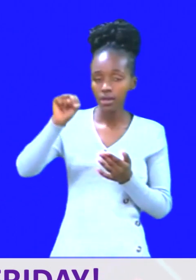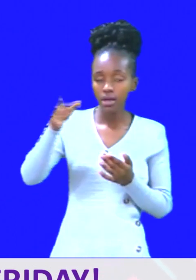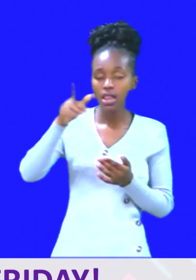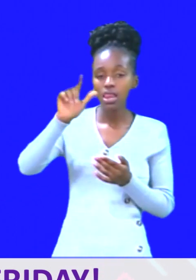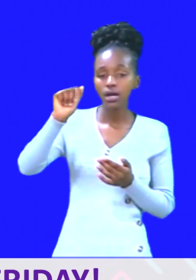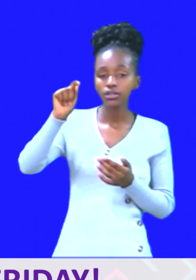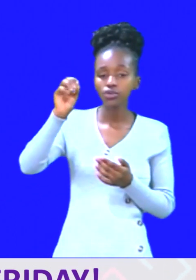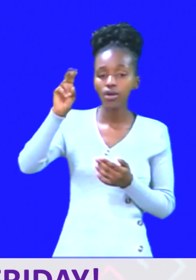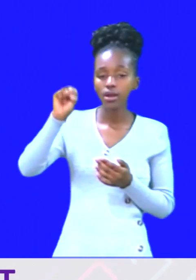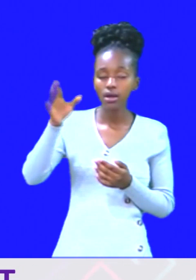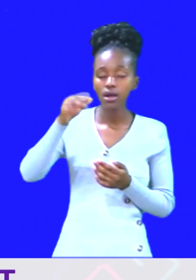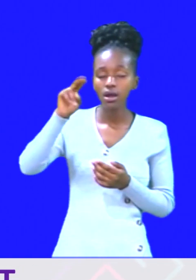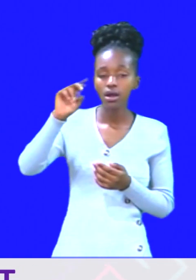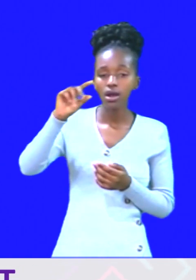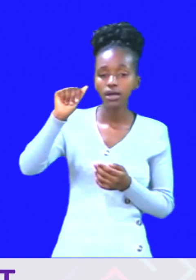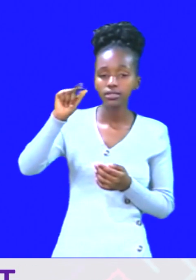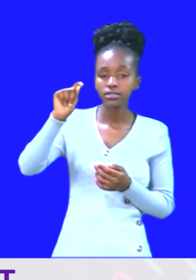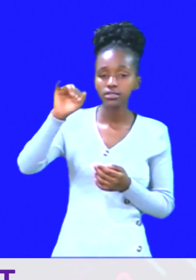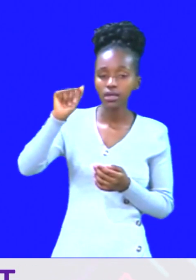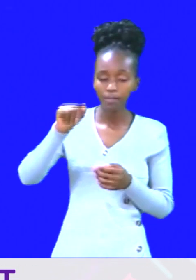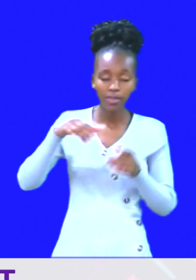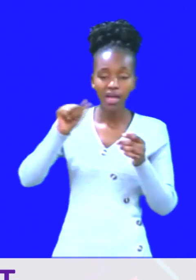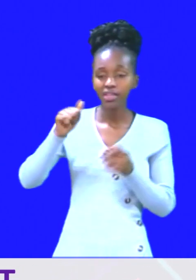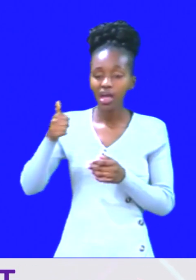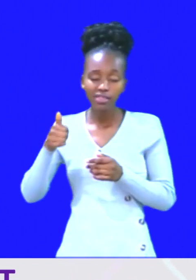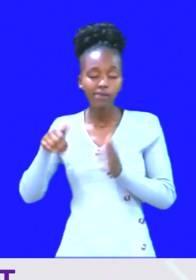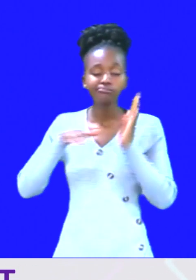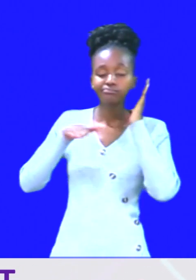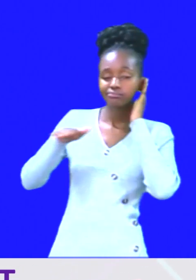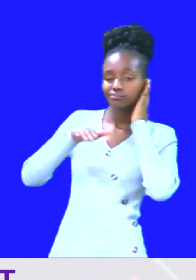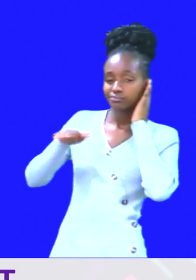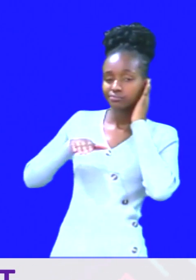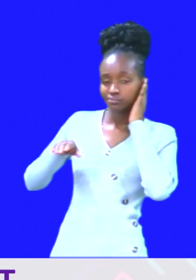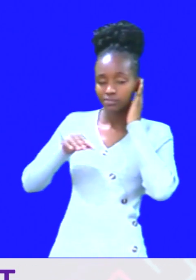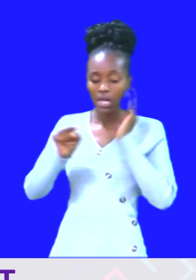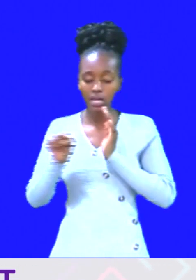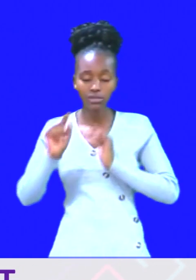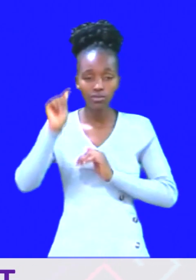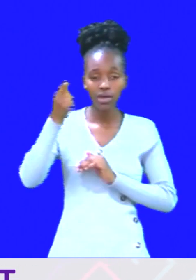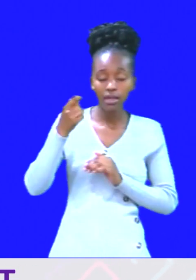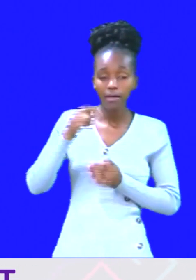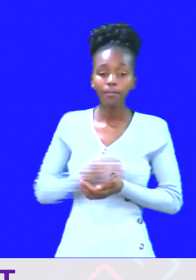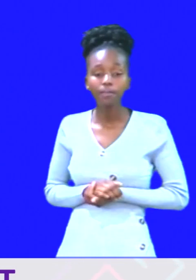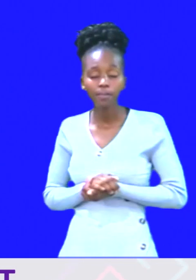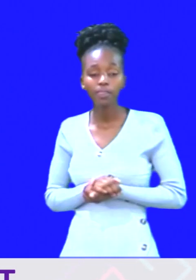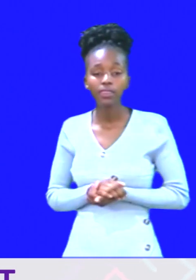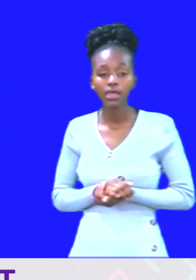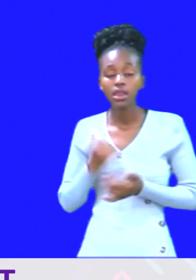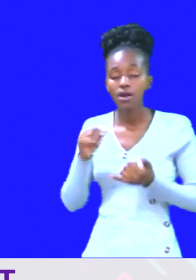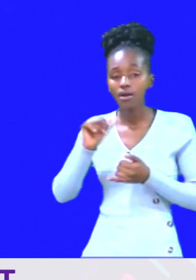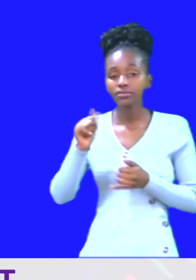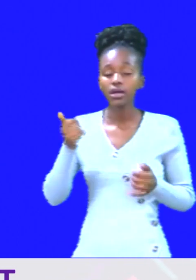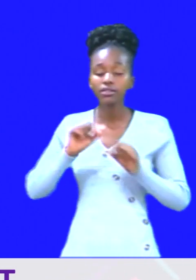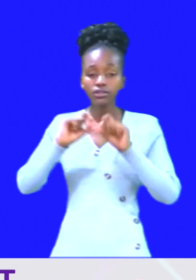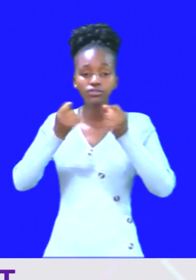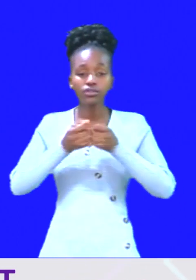DJ Latona _ Kenya. Mm-hmm. Na TikTok the same. Yeah, our social media handles pale vote kwenye